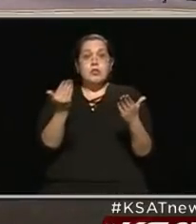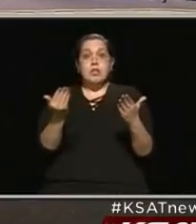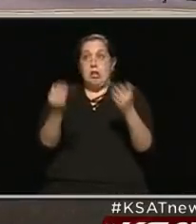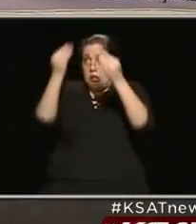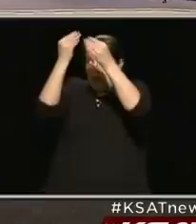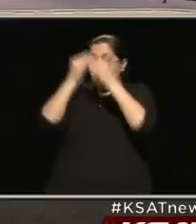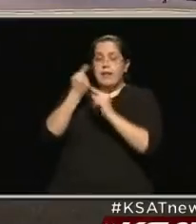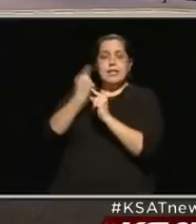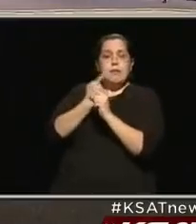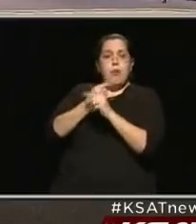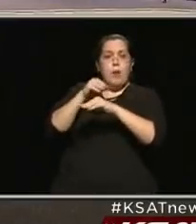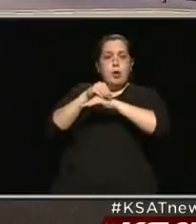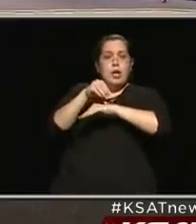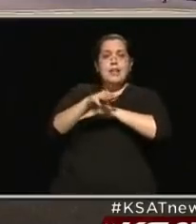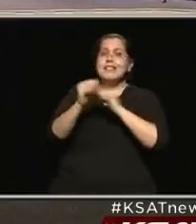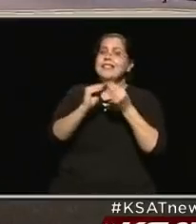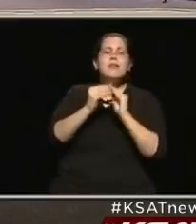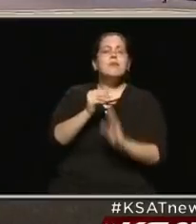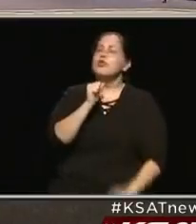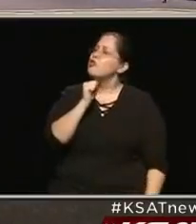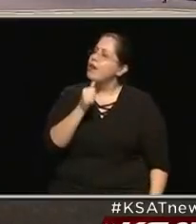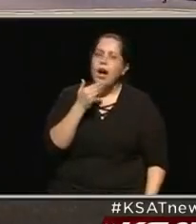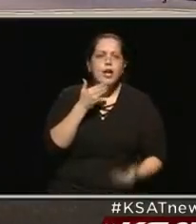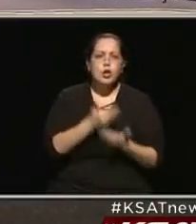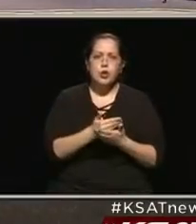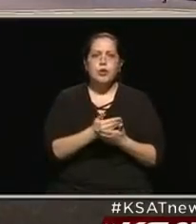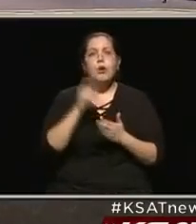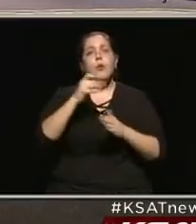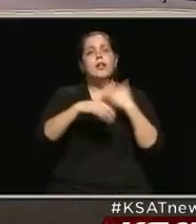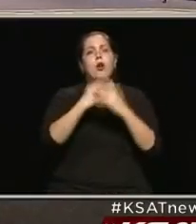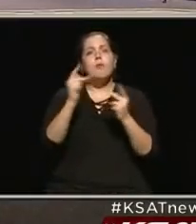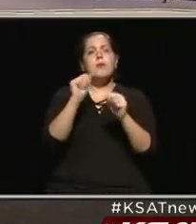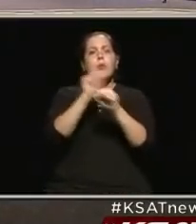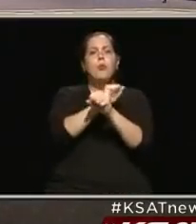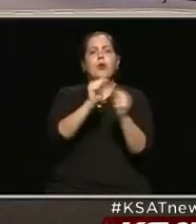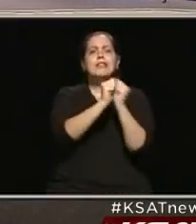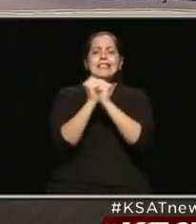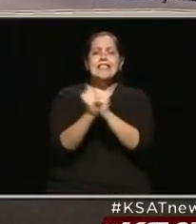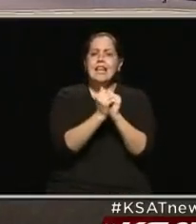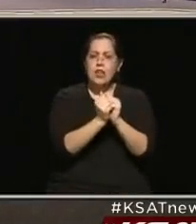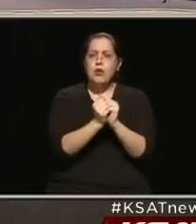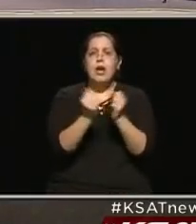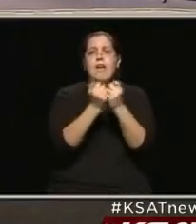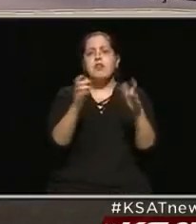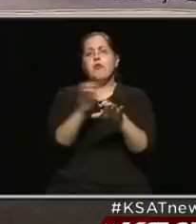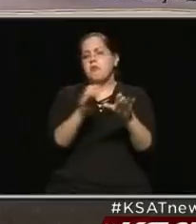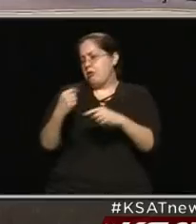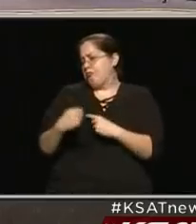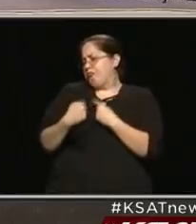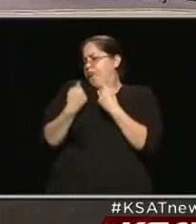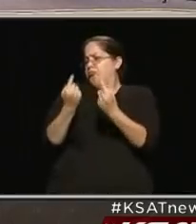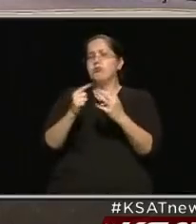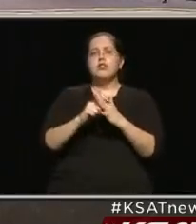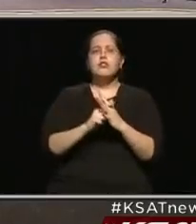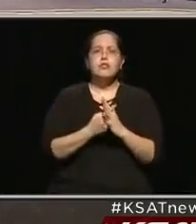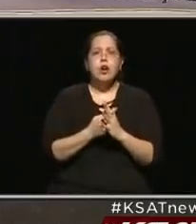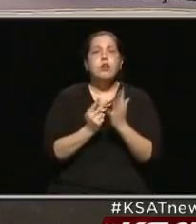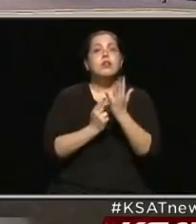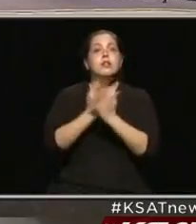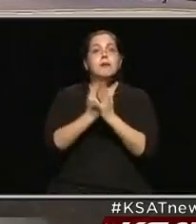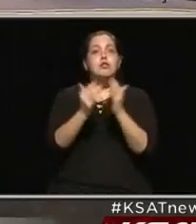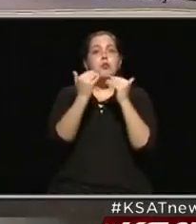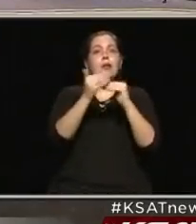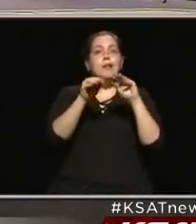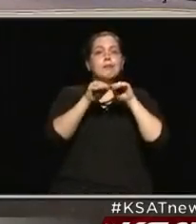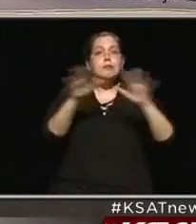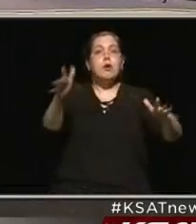us the proper guidance, and these numbers are not good. We need everyone to work together, all the things that we had been doing from the start, to make sure that we limit